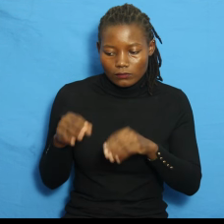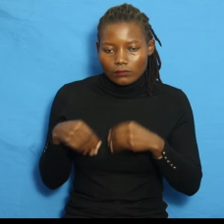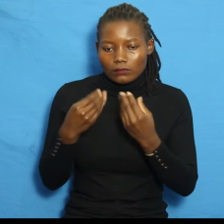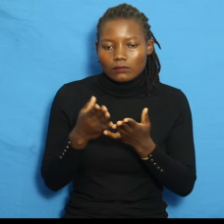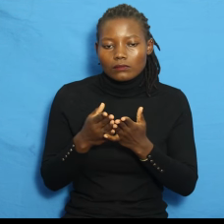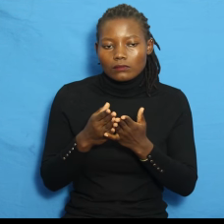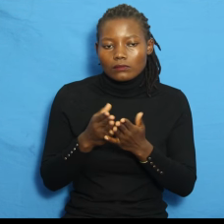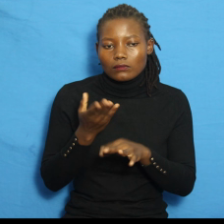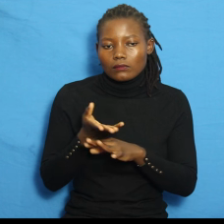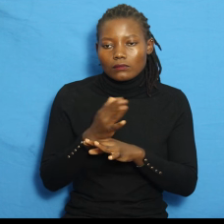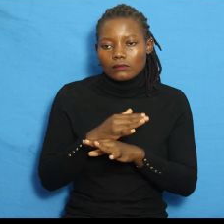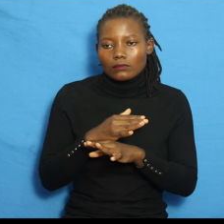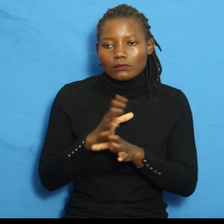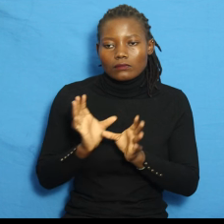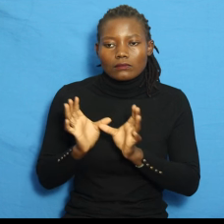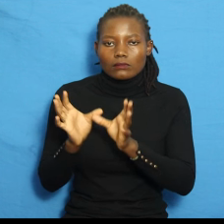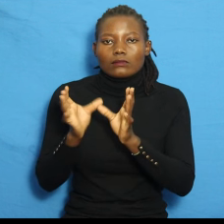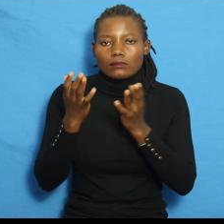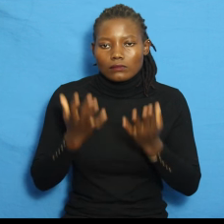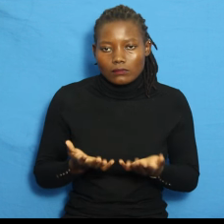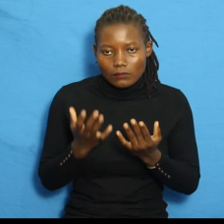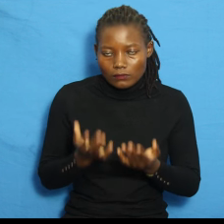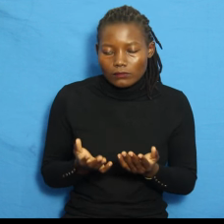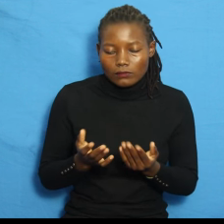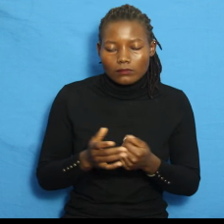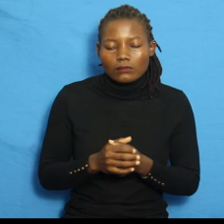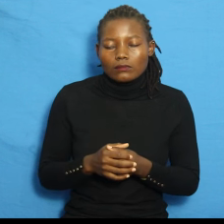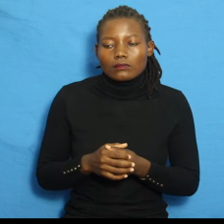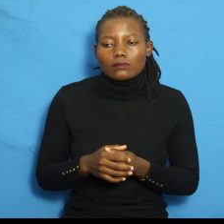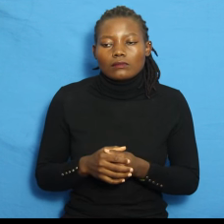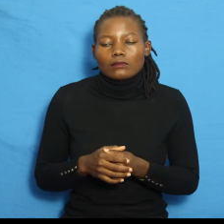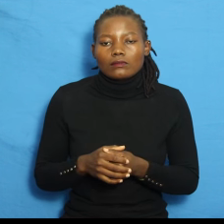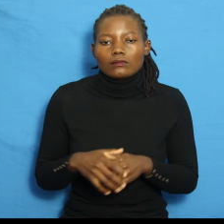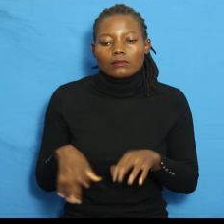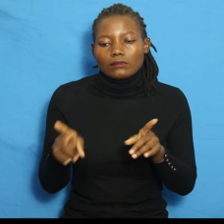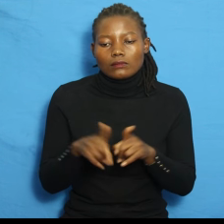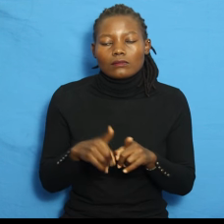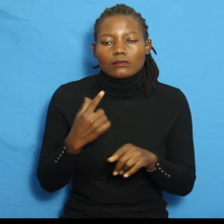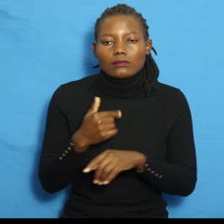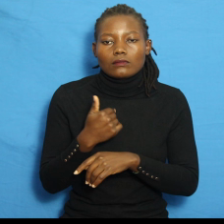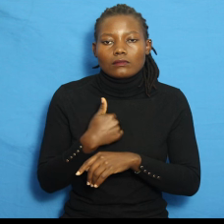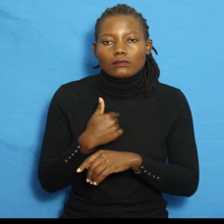vector quantities, some examples I can give apart from force are weight, pressure,